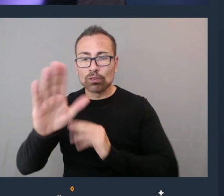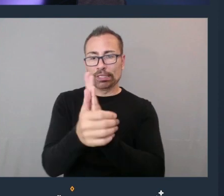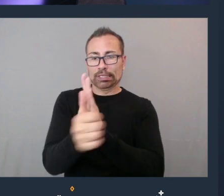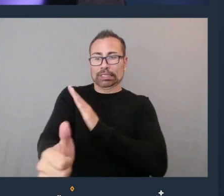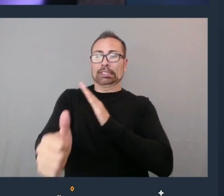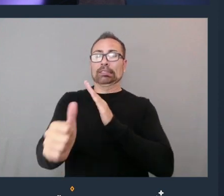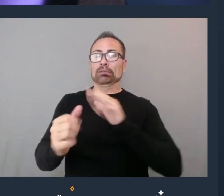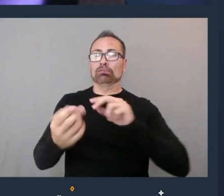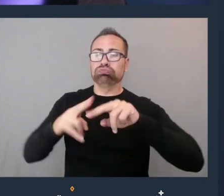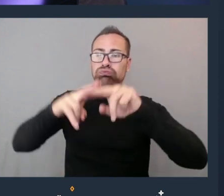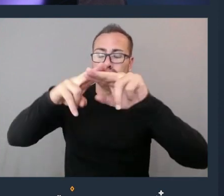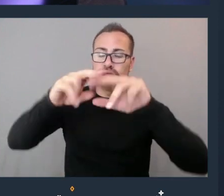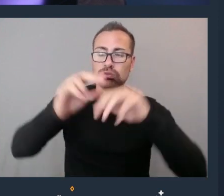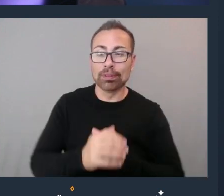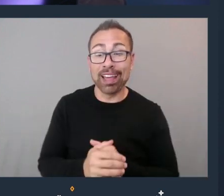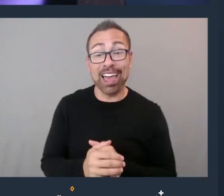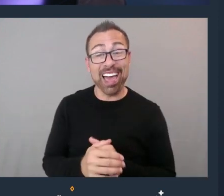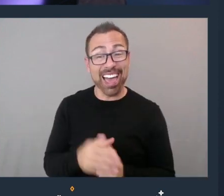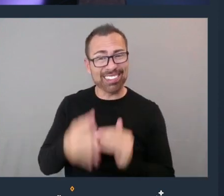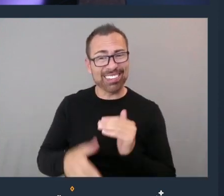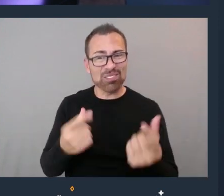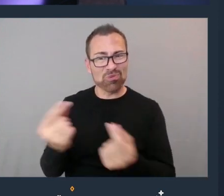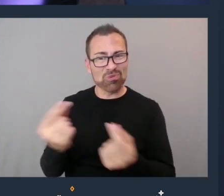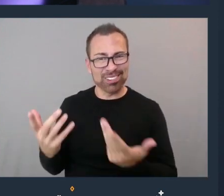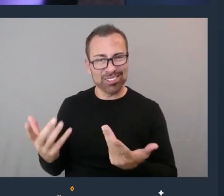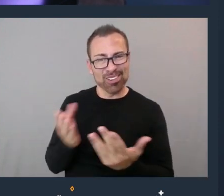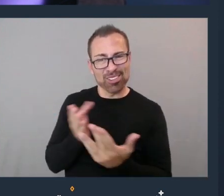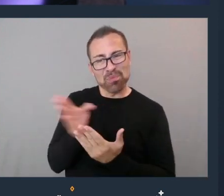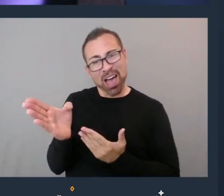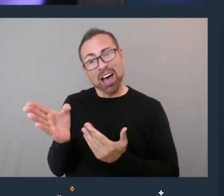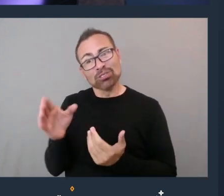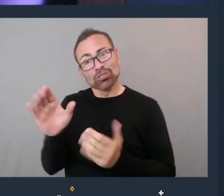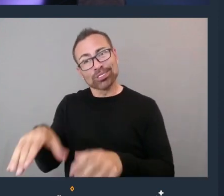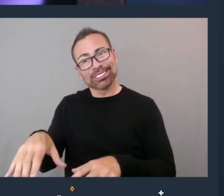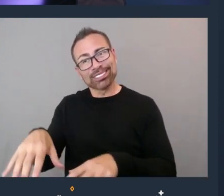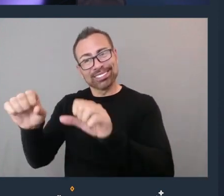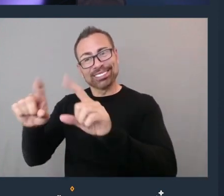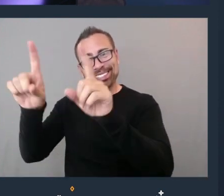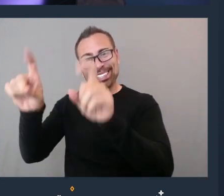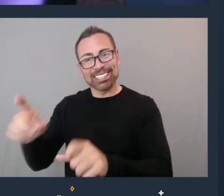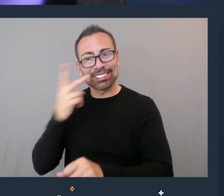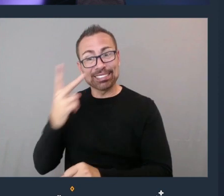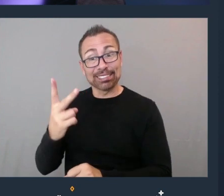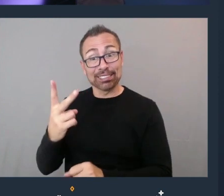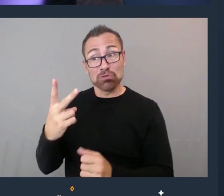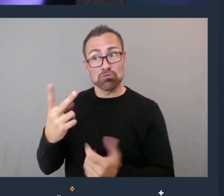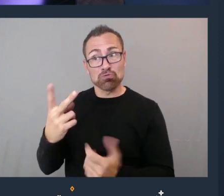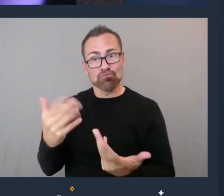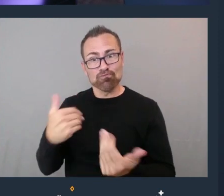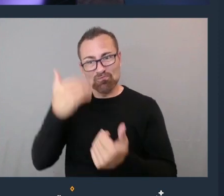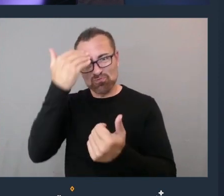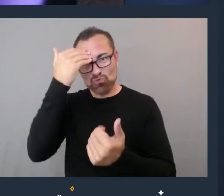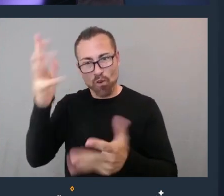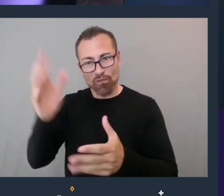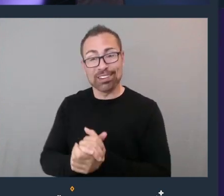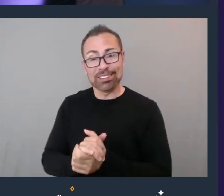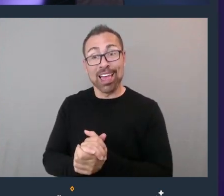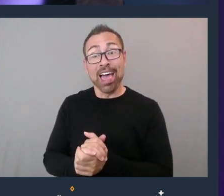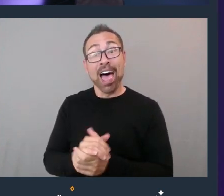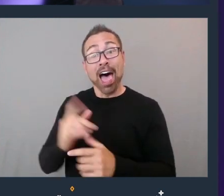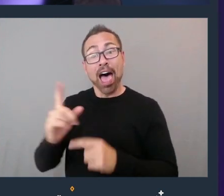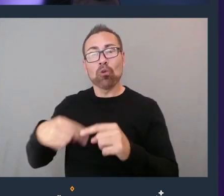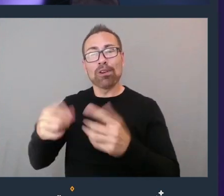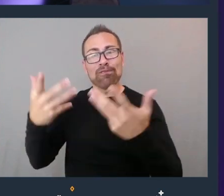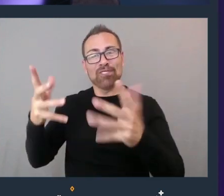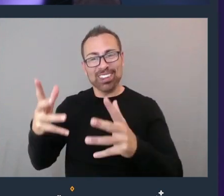learning path to see how much knowledge you've gained. And if you pass the assessment, you get a great digital badge so you can show what you know. All right, so as